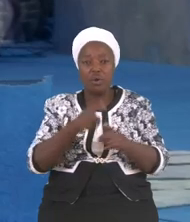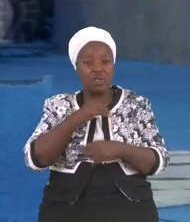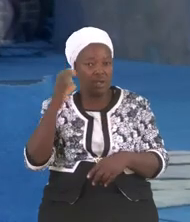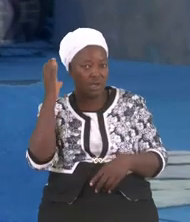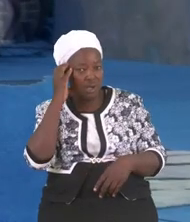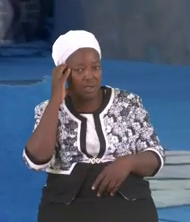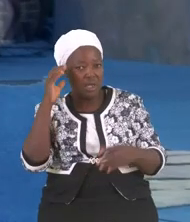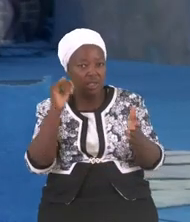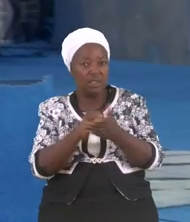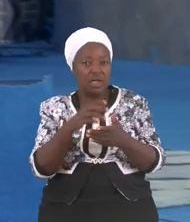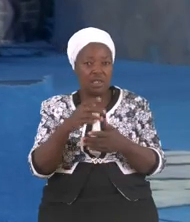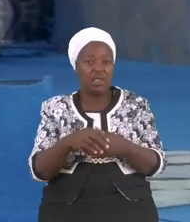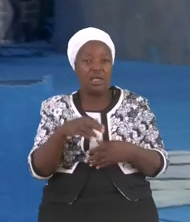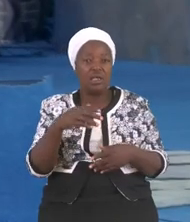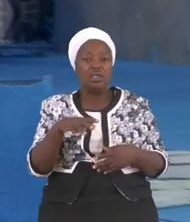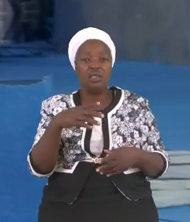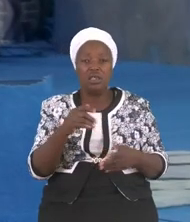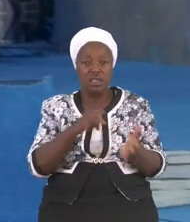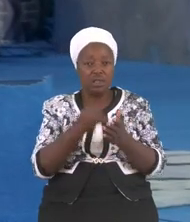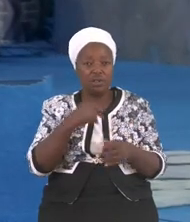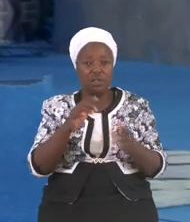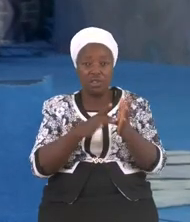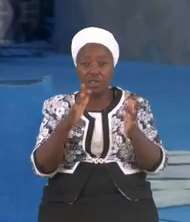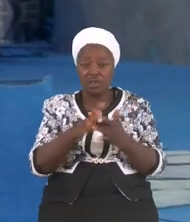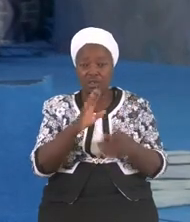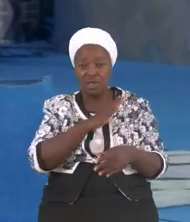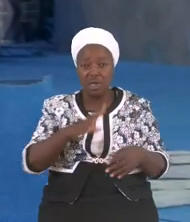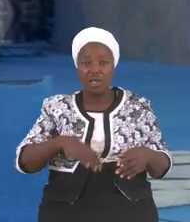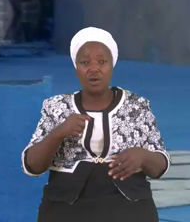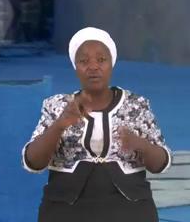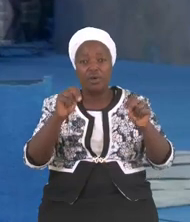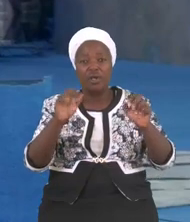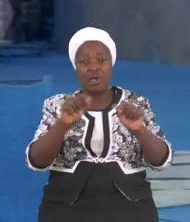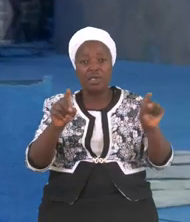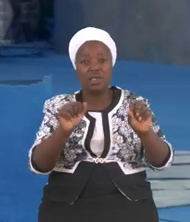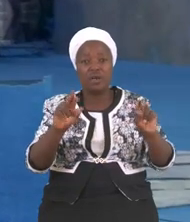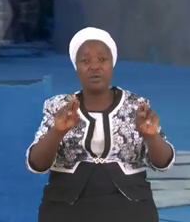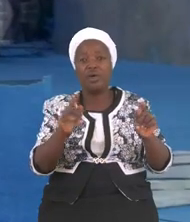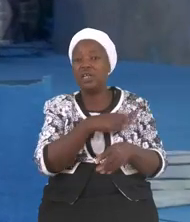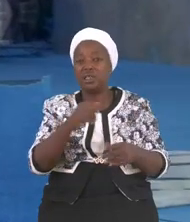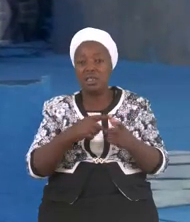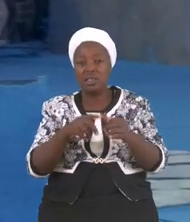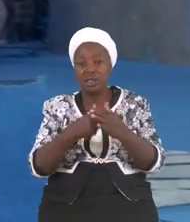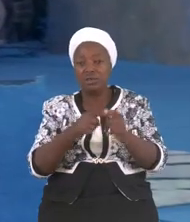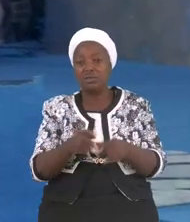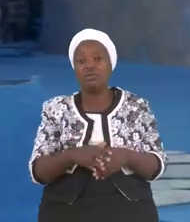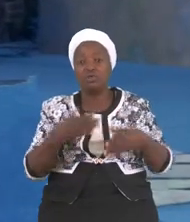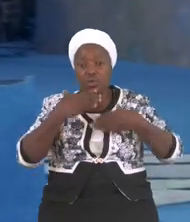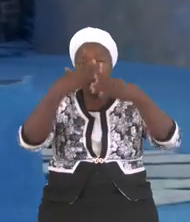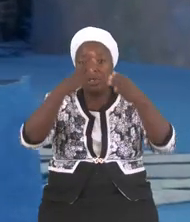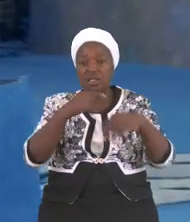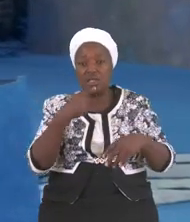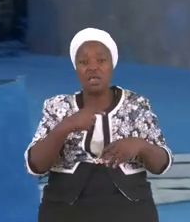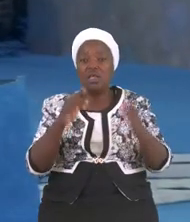it was Jesus of Nazareth, he began to cry out and say, Jesus,